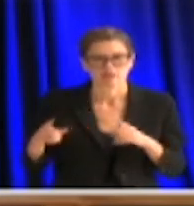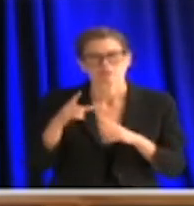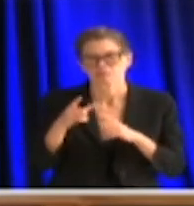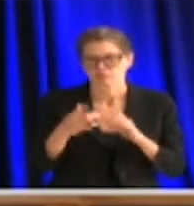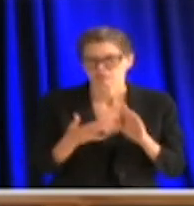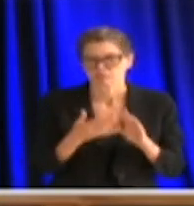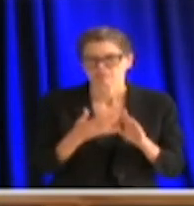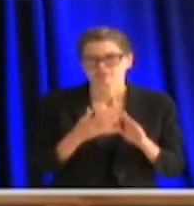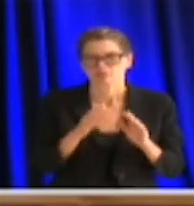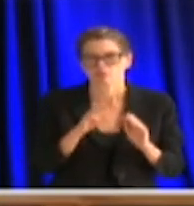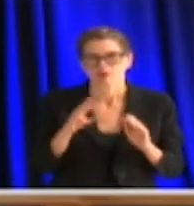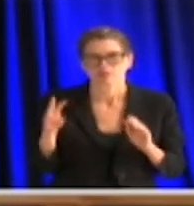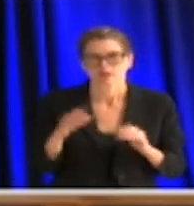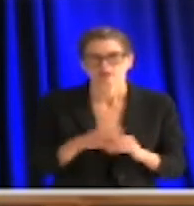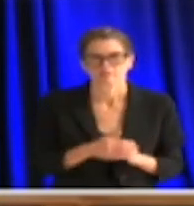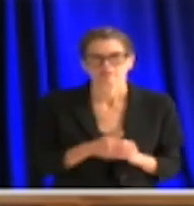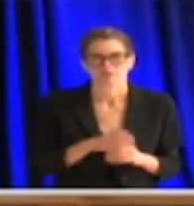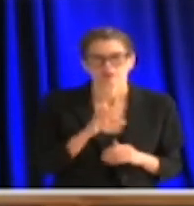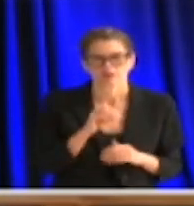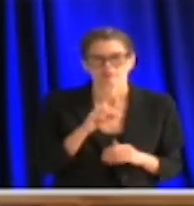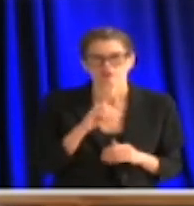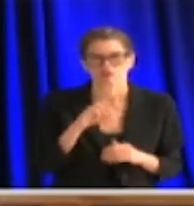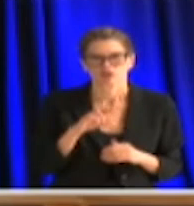to visit my website,